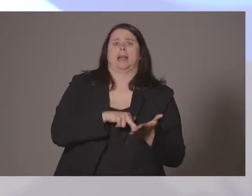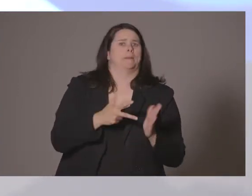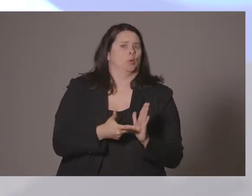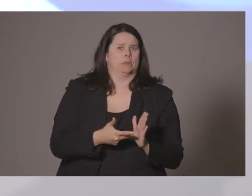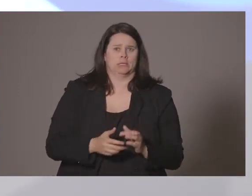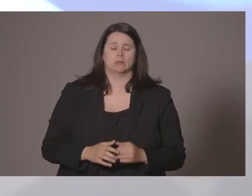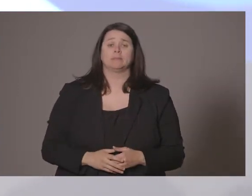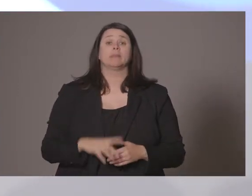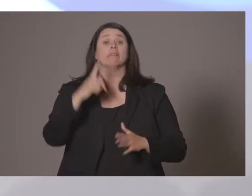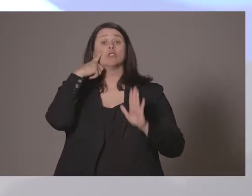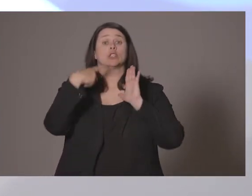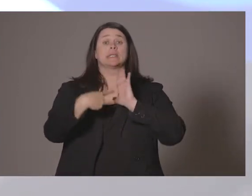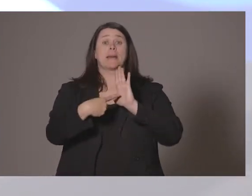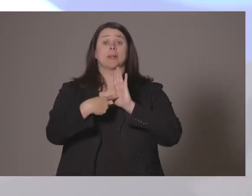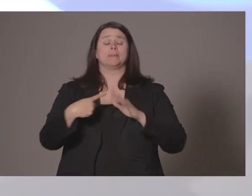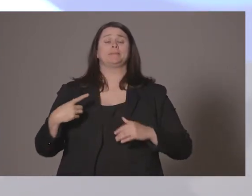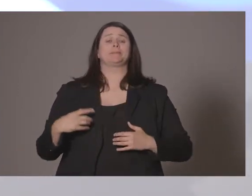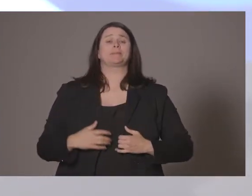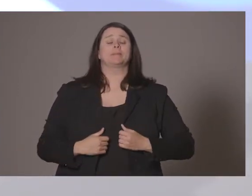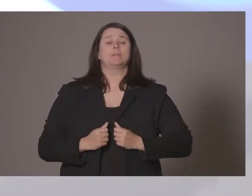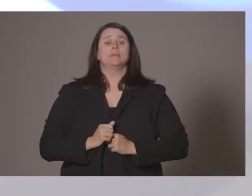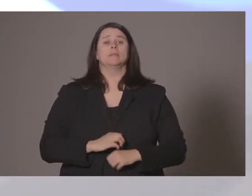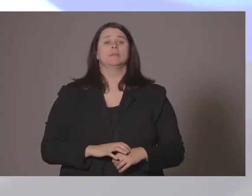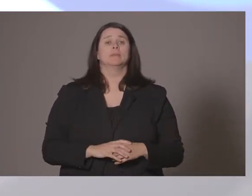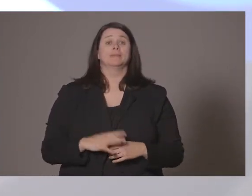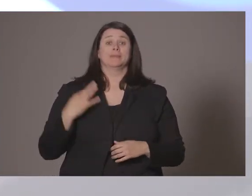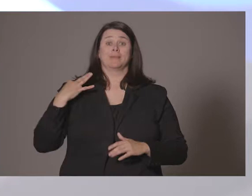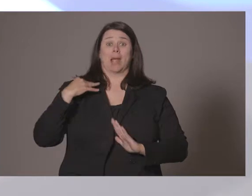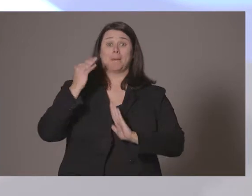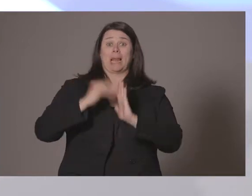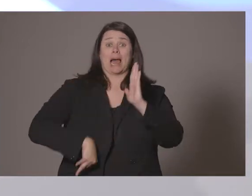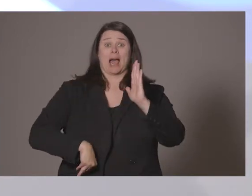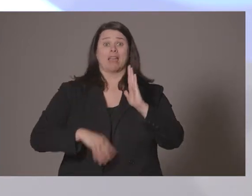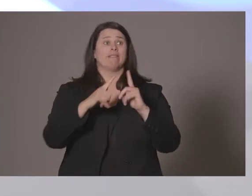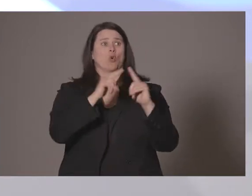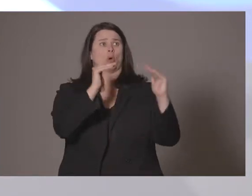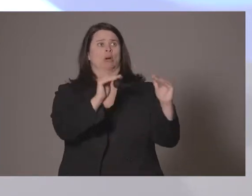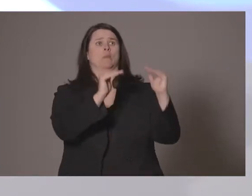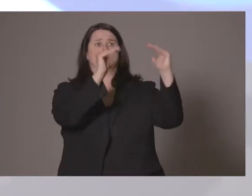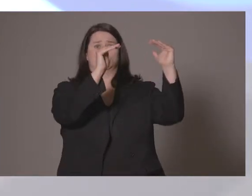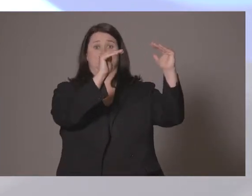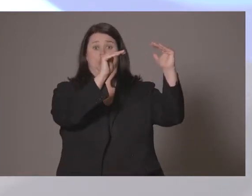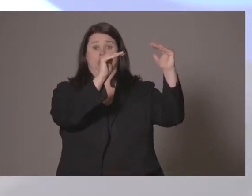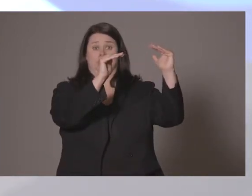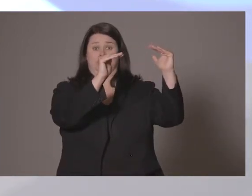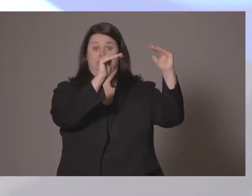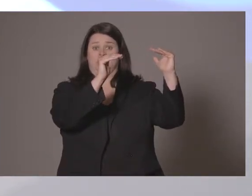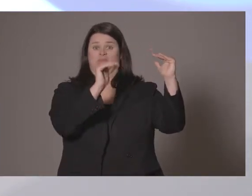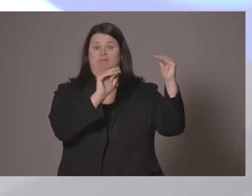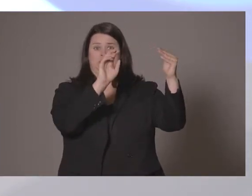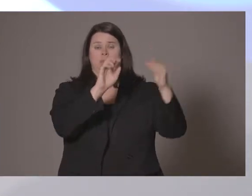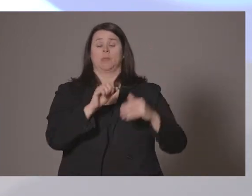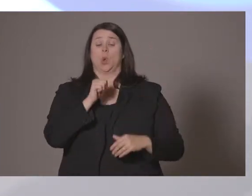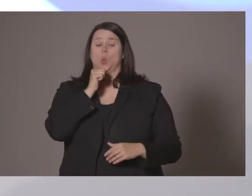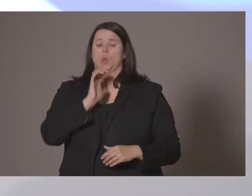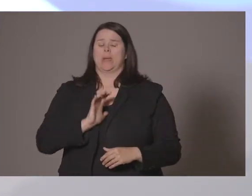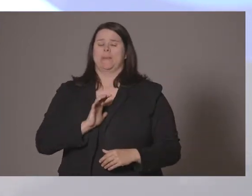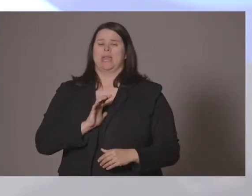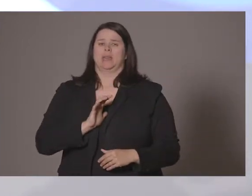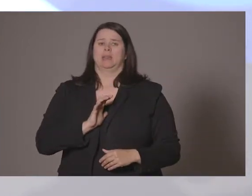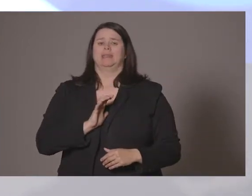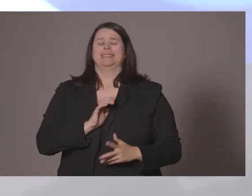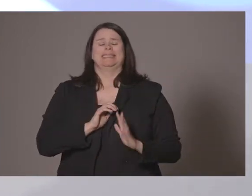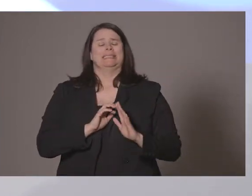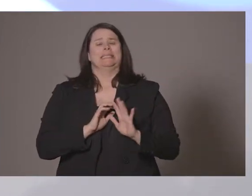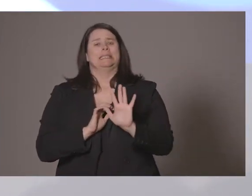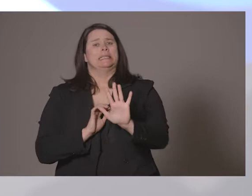when an application for a high-level position or a promotion is up, it is women are likely to only